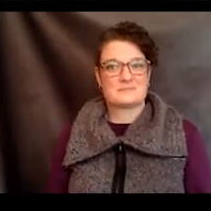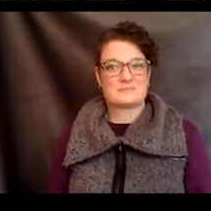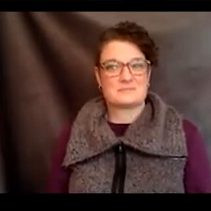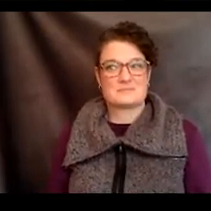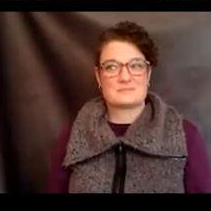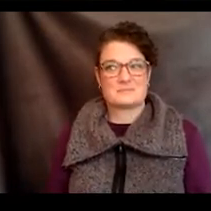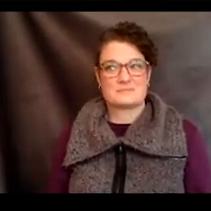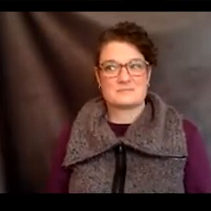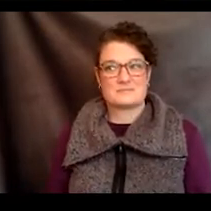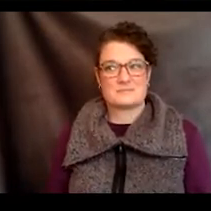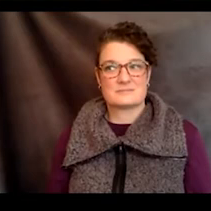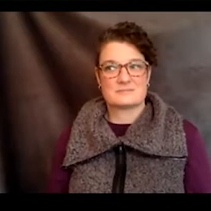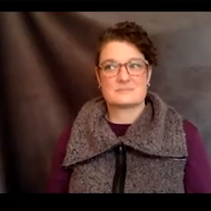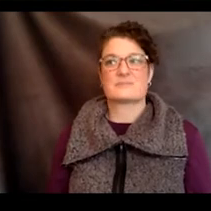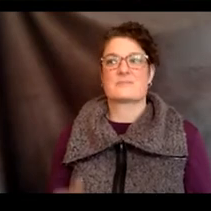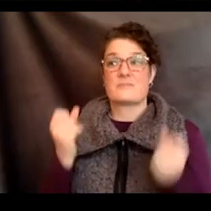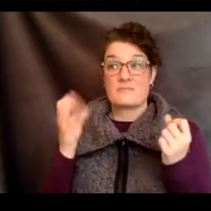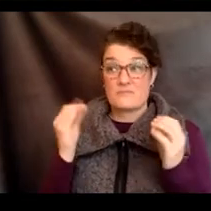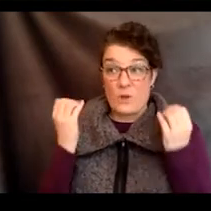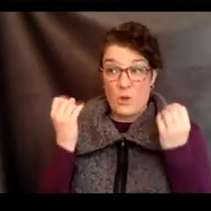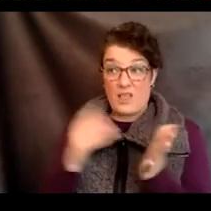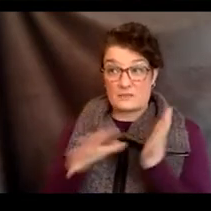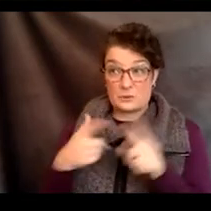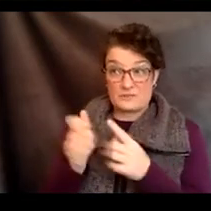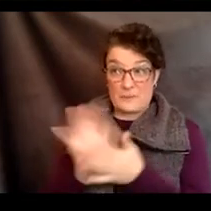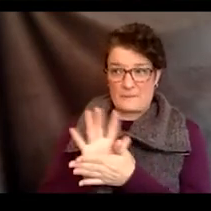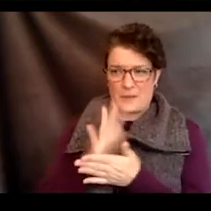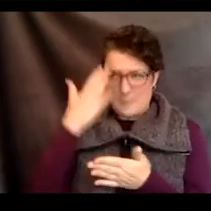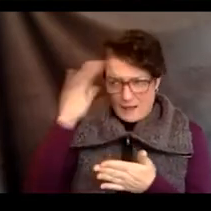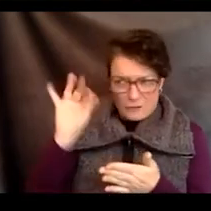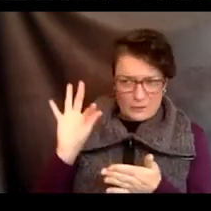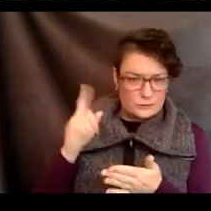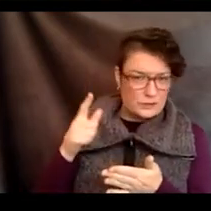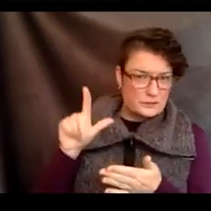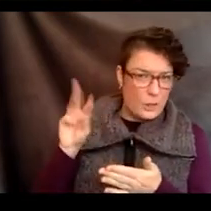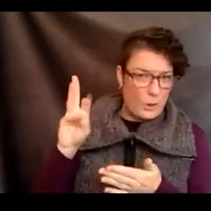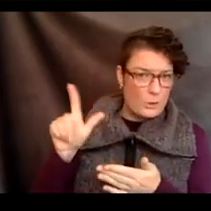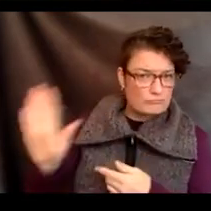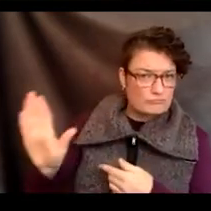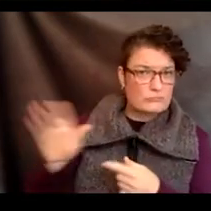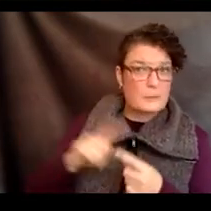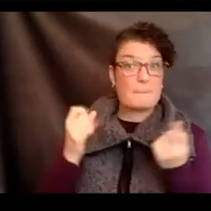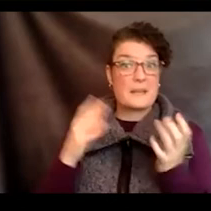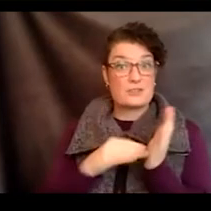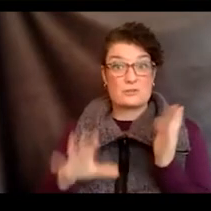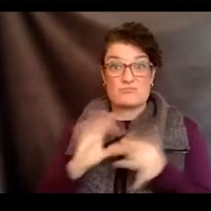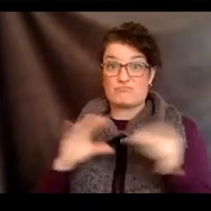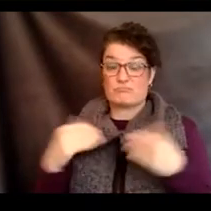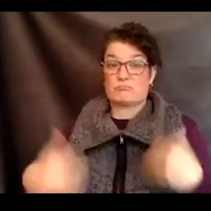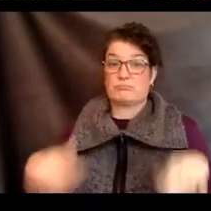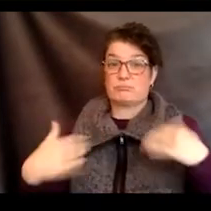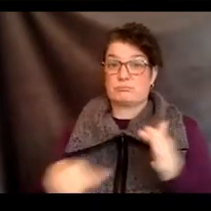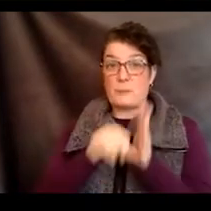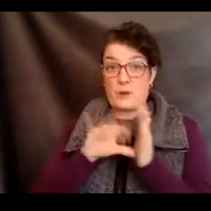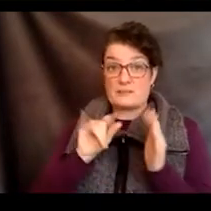It was interesting to me that a lot of students in the film, you know, I don't know if this is just a Lowell thing, they talk about how impressed they are by their fellow